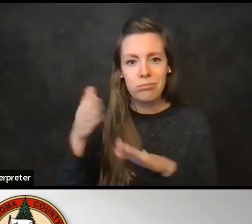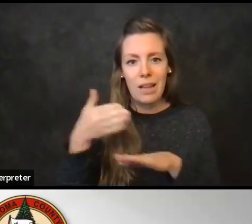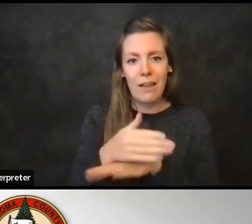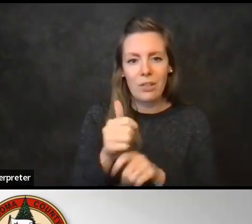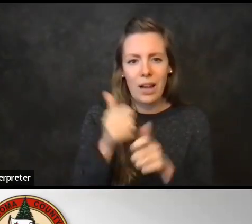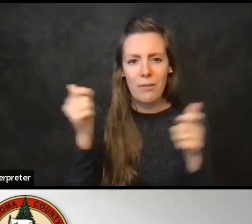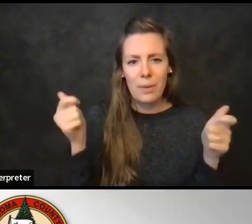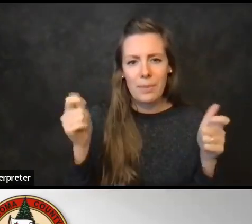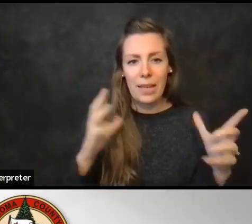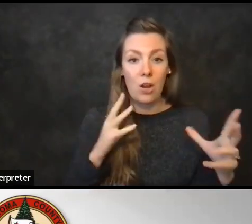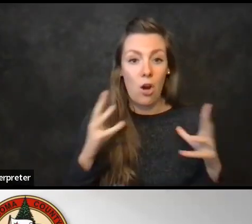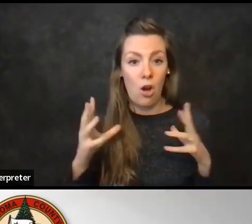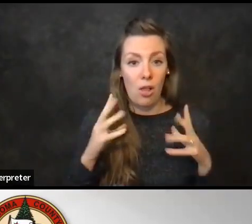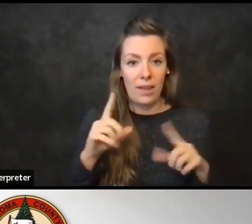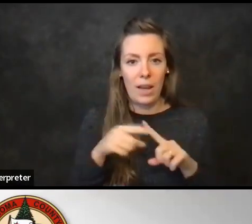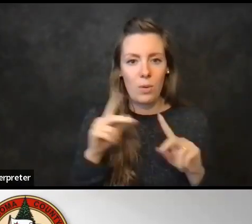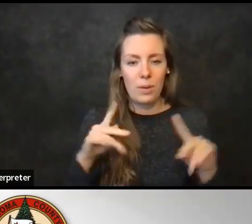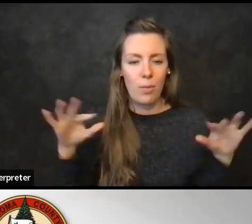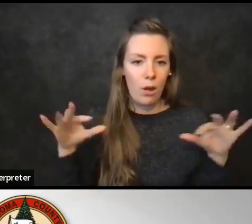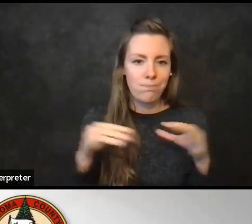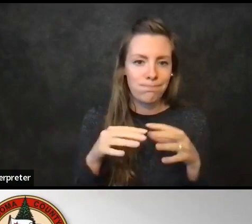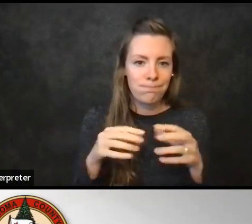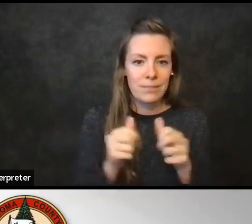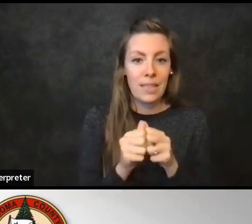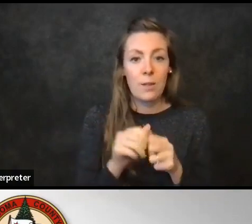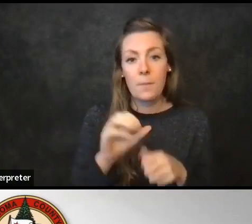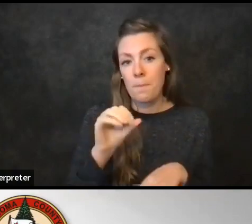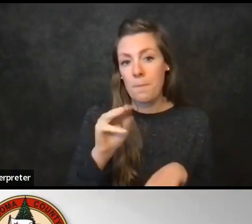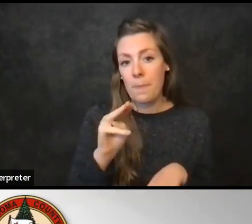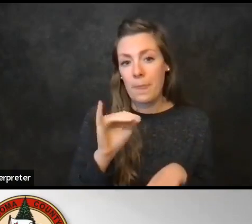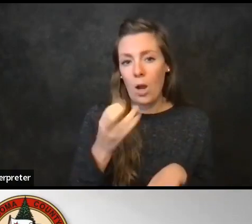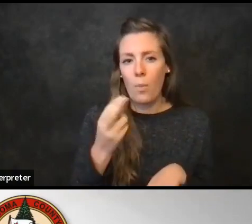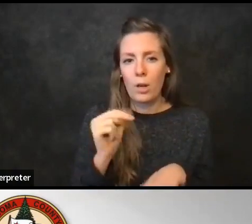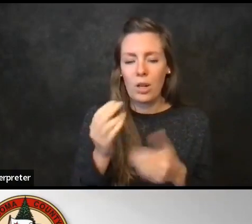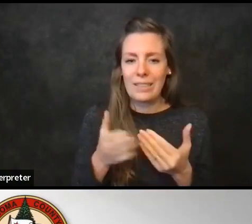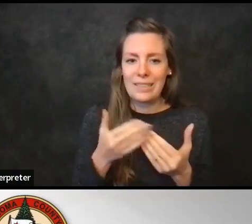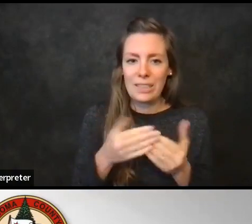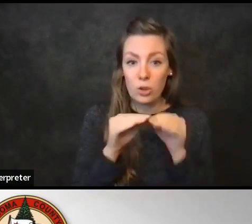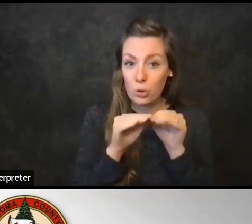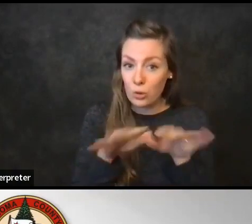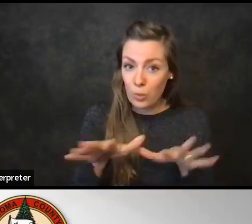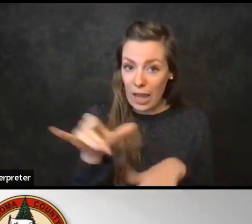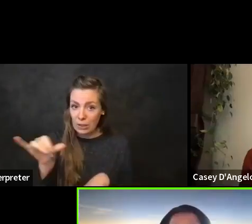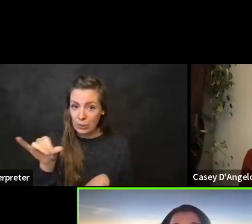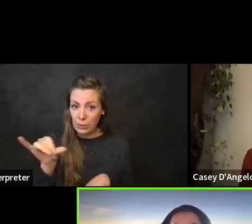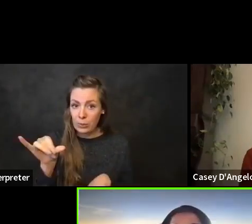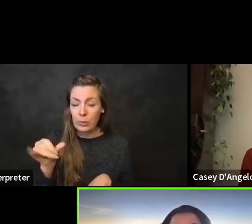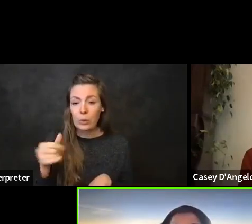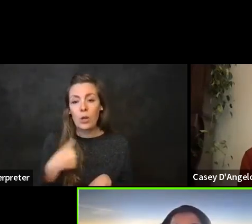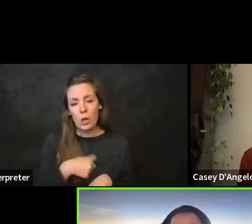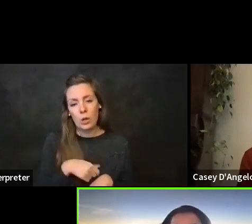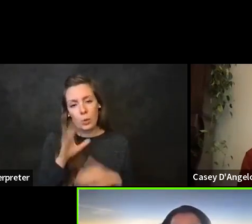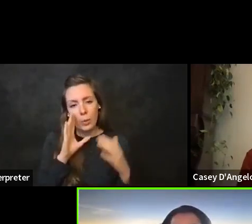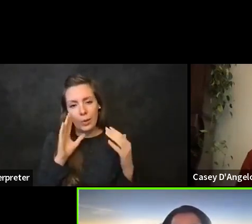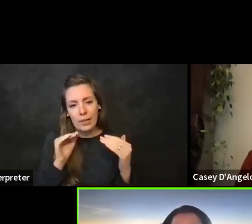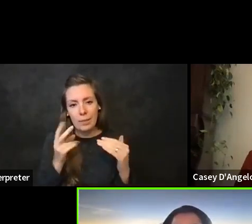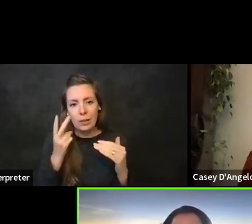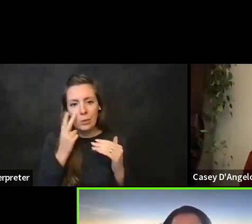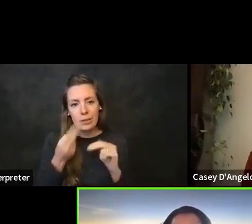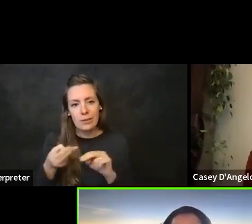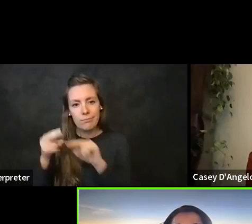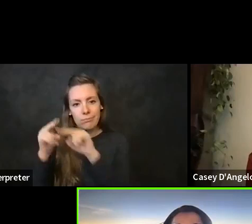and spread the virus. And Omicron is much more transmissible. So we would expect to see an increase in